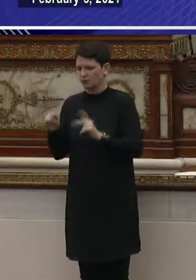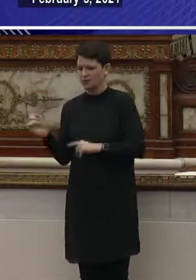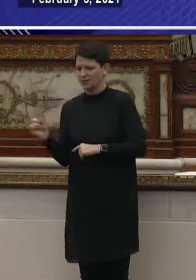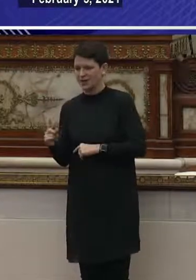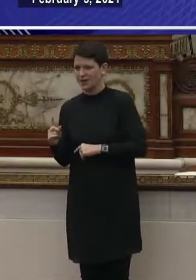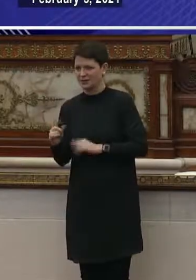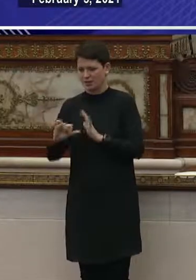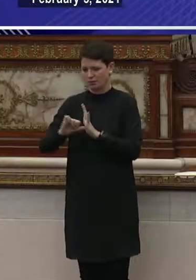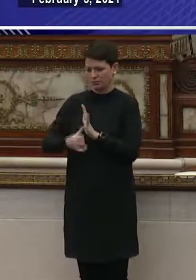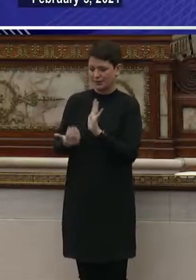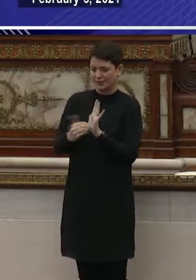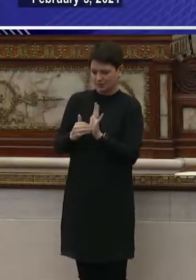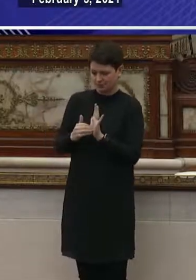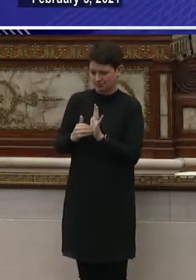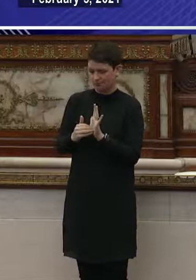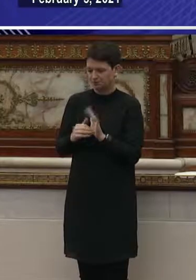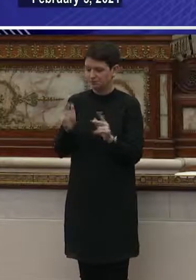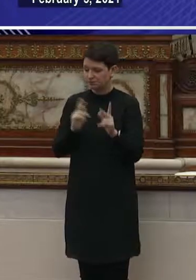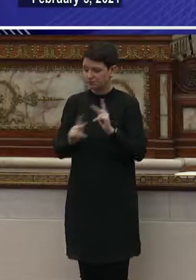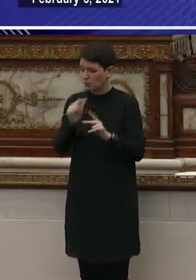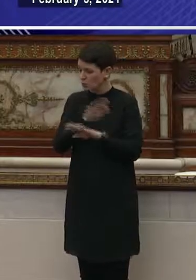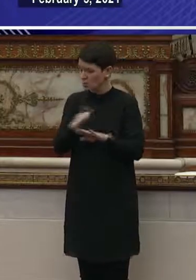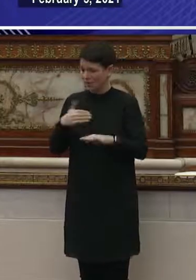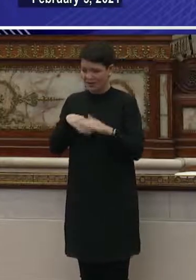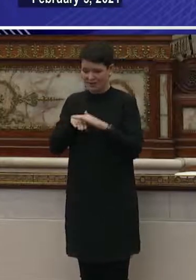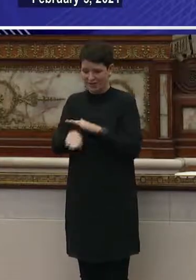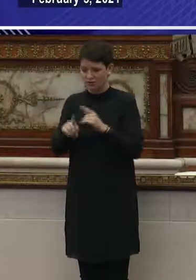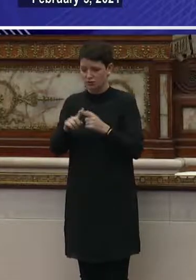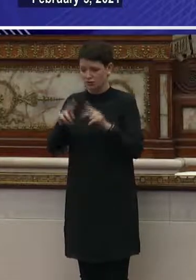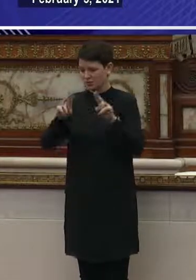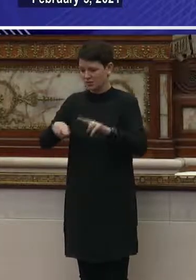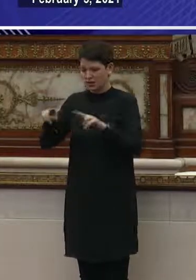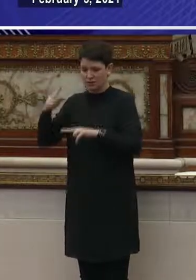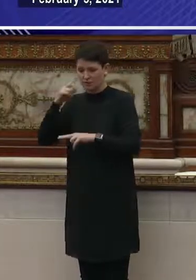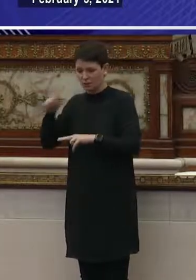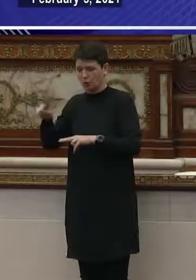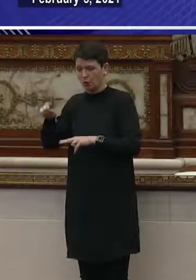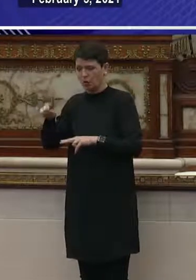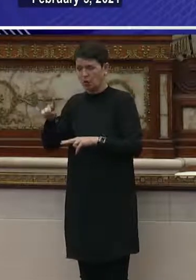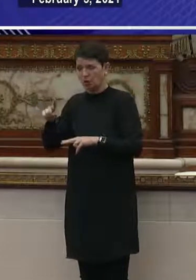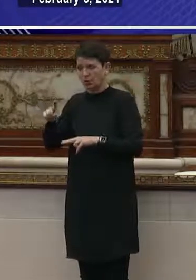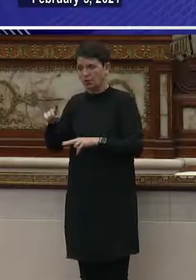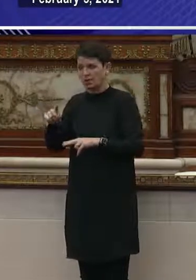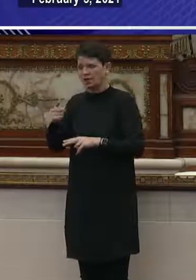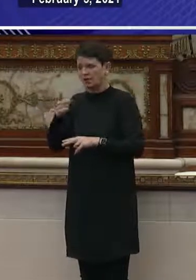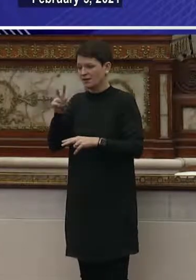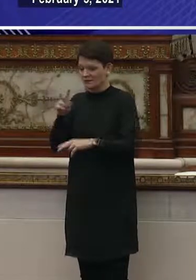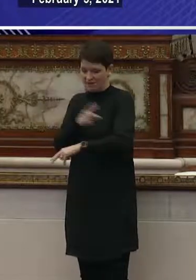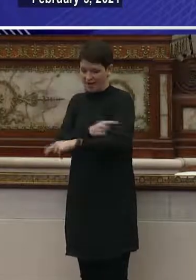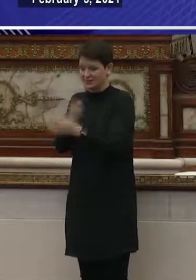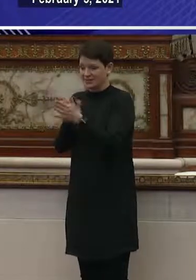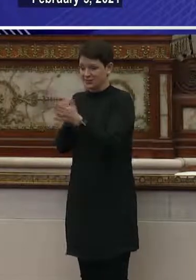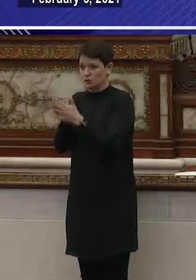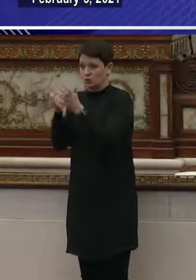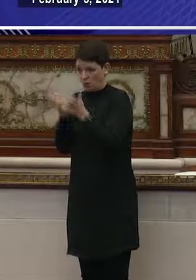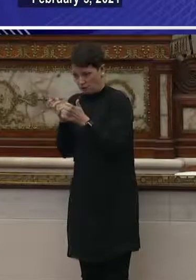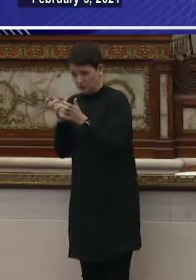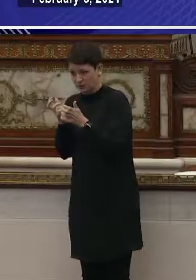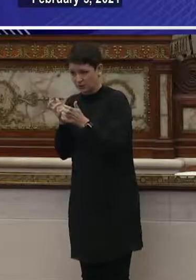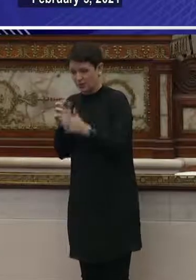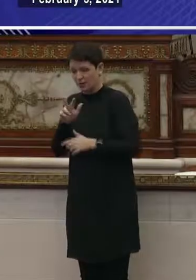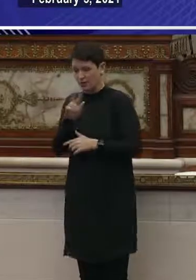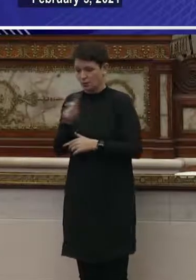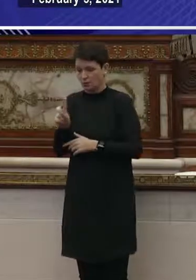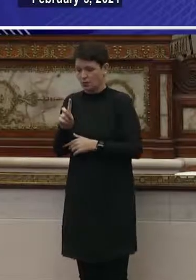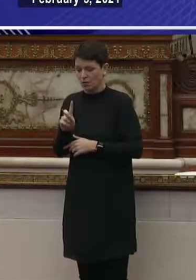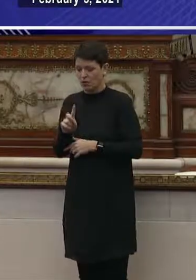just reiterate it, the people who do not have access to sign up for the vaccine interest, 311 is